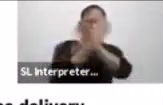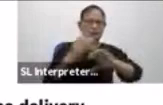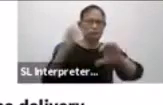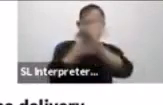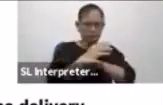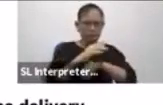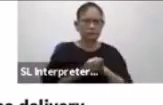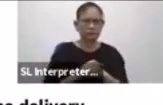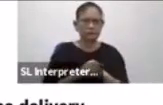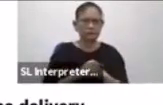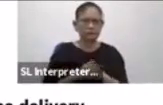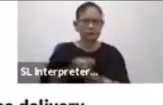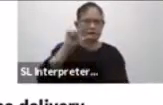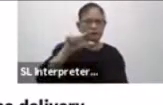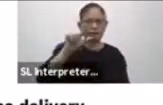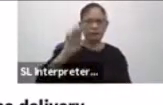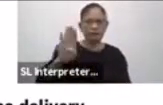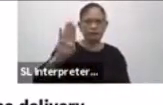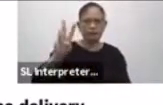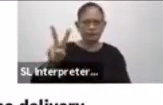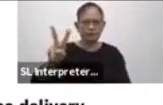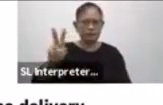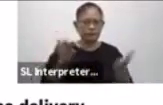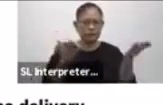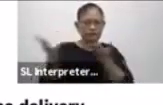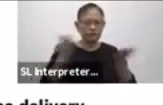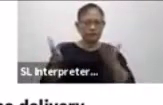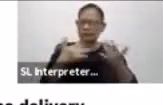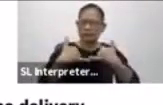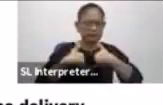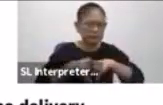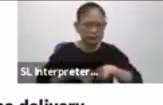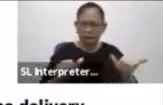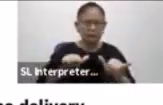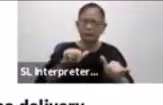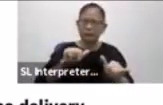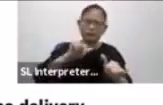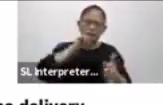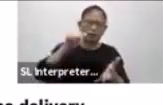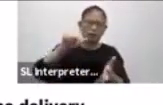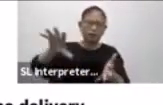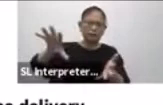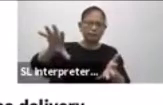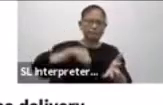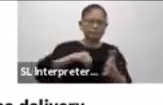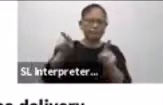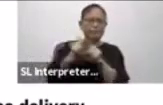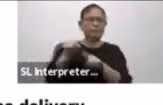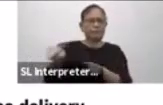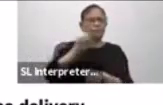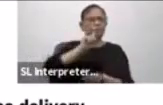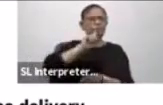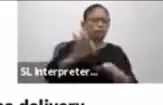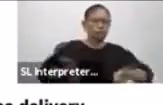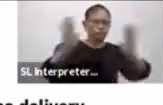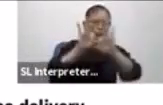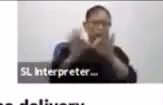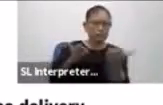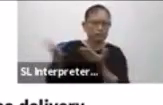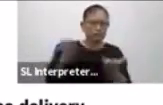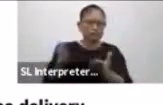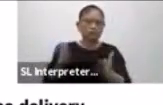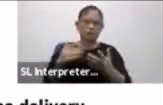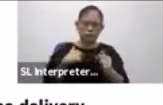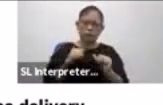contexts, GBV response services are still not considered as part of essential COVID response. So advocacy and